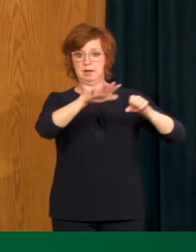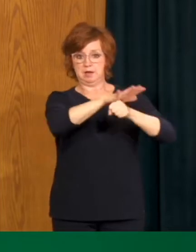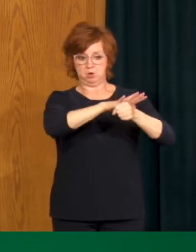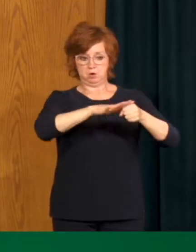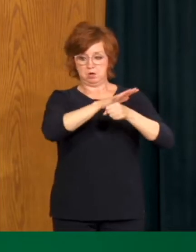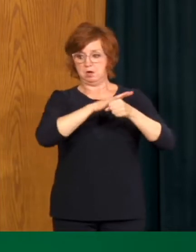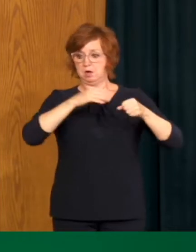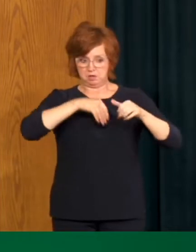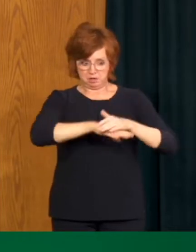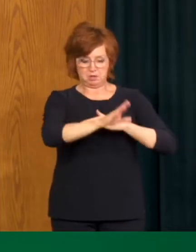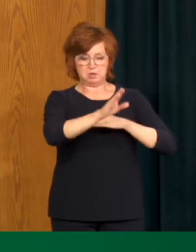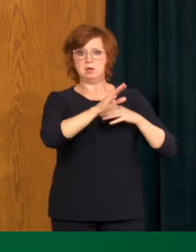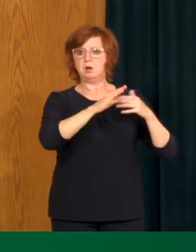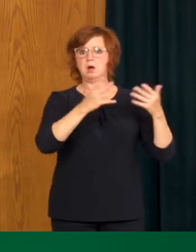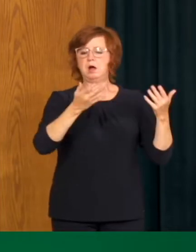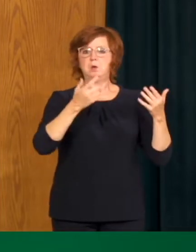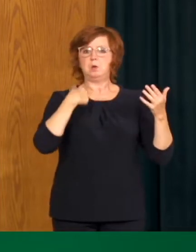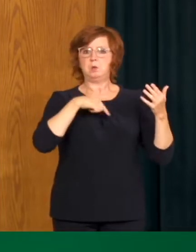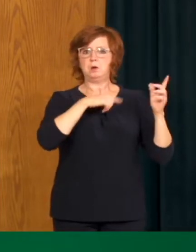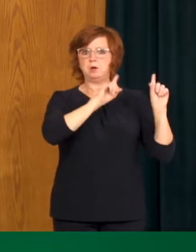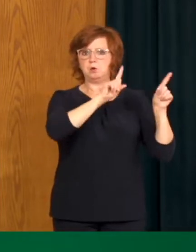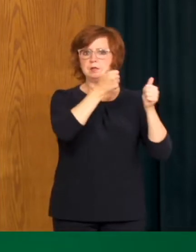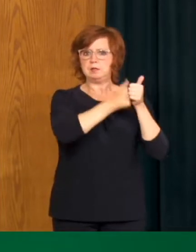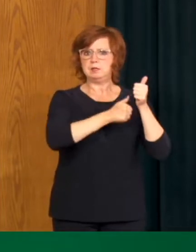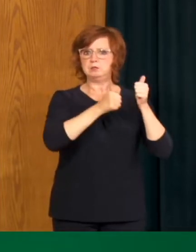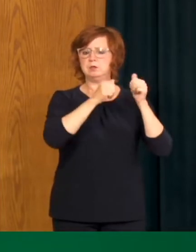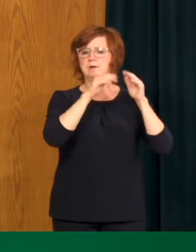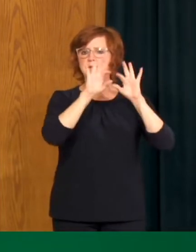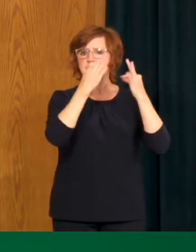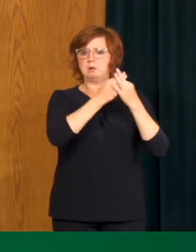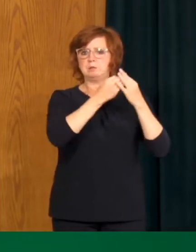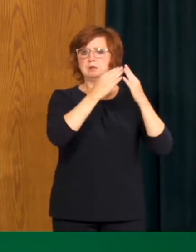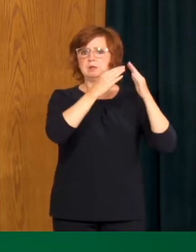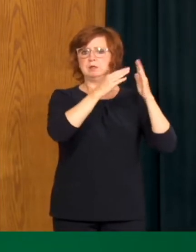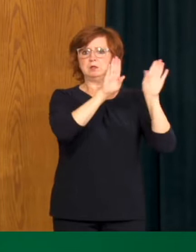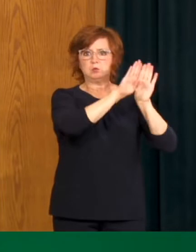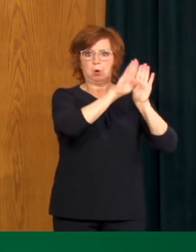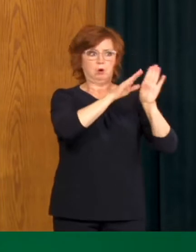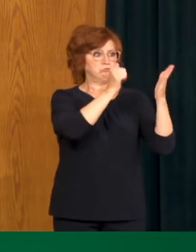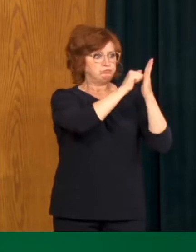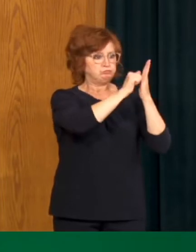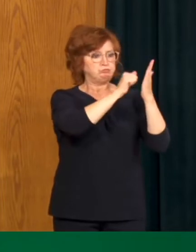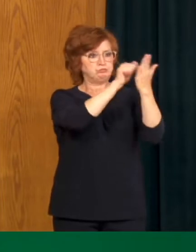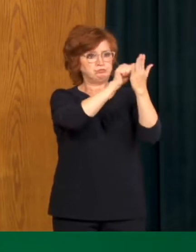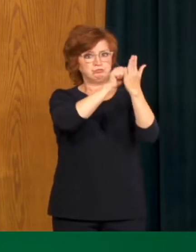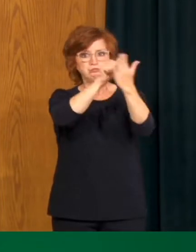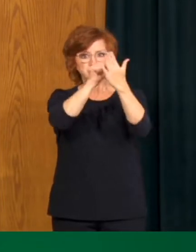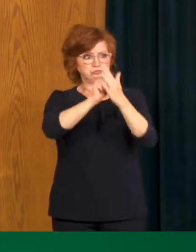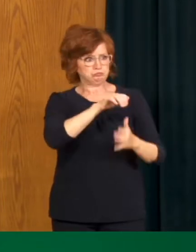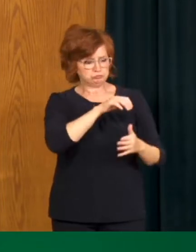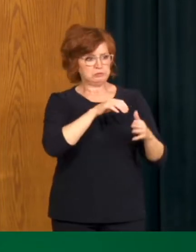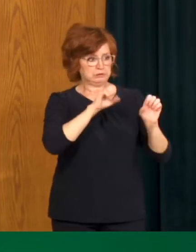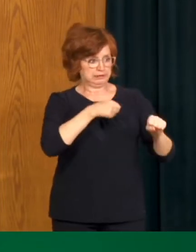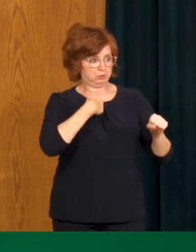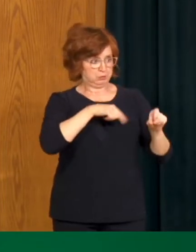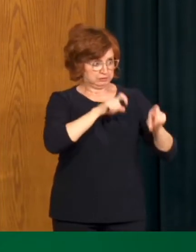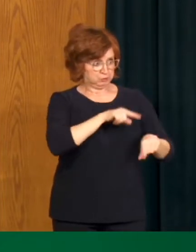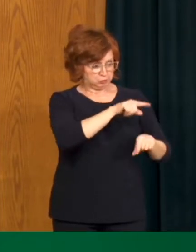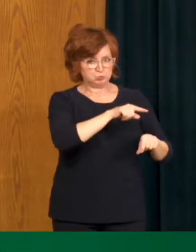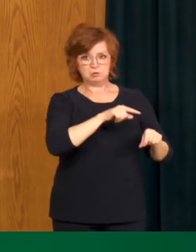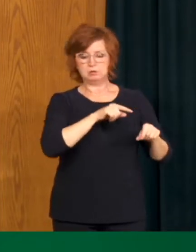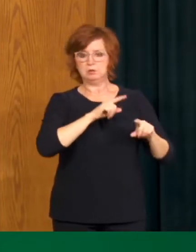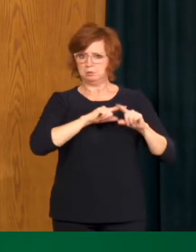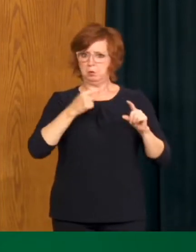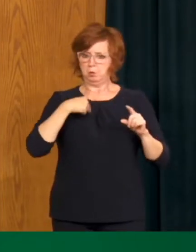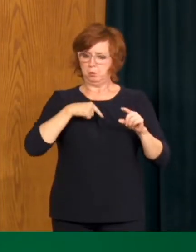health orders and how to mitigate the spread of the disease. But certainly, there is no barrier for us to coming on actually right now other than being invited